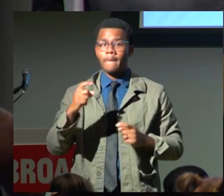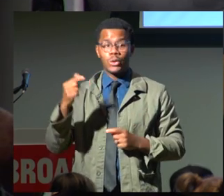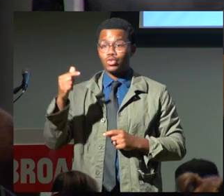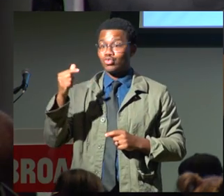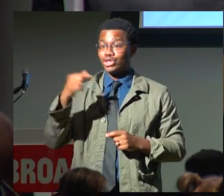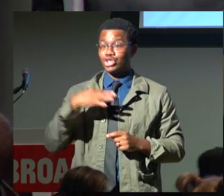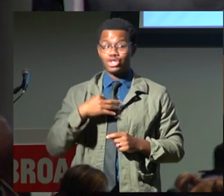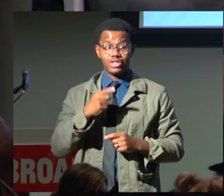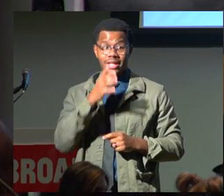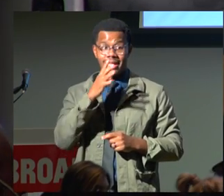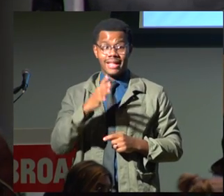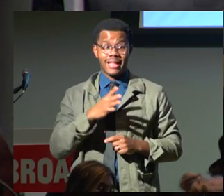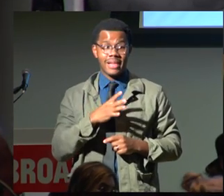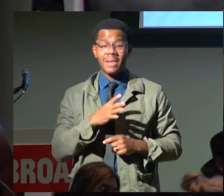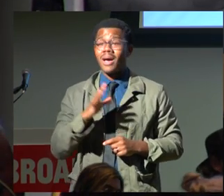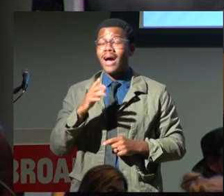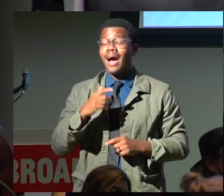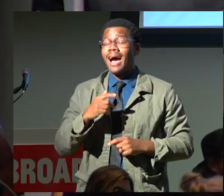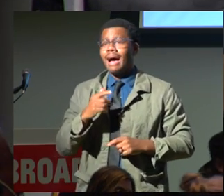shirt.